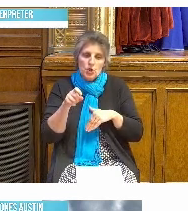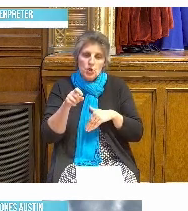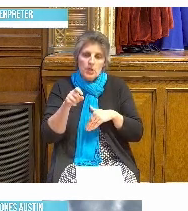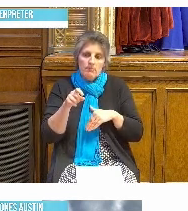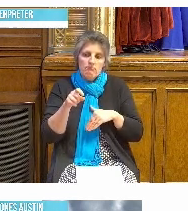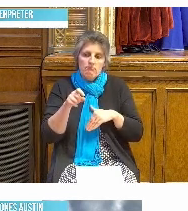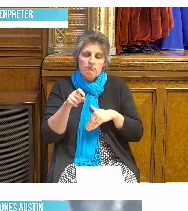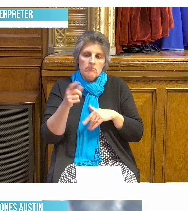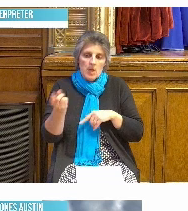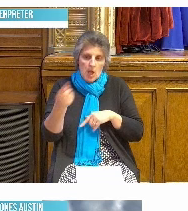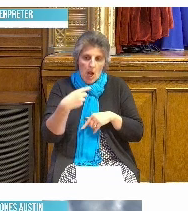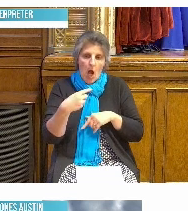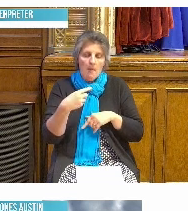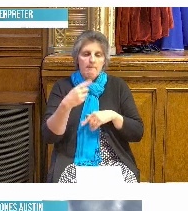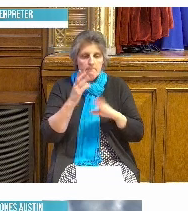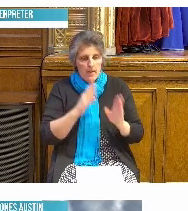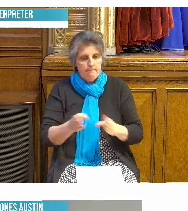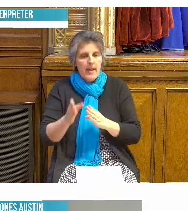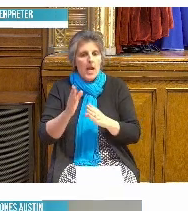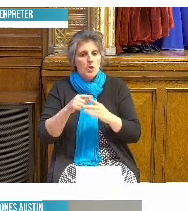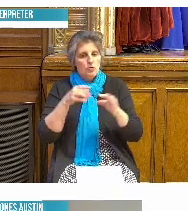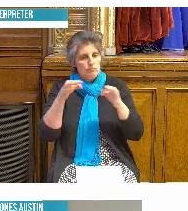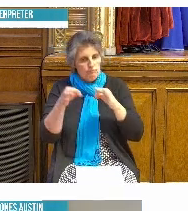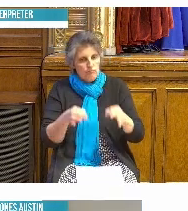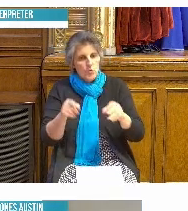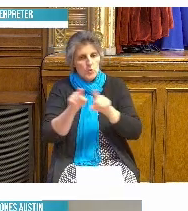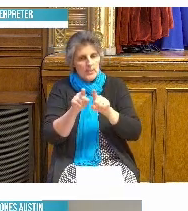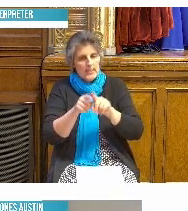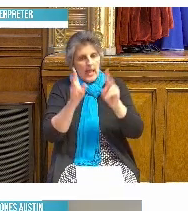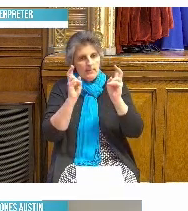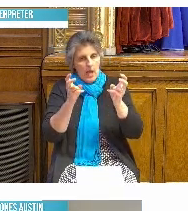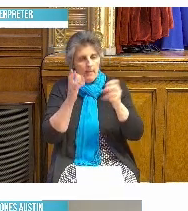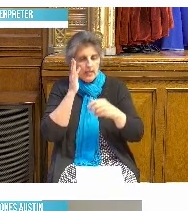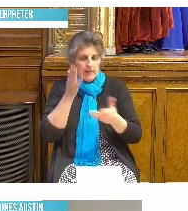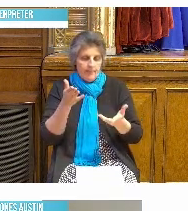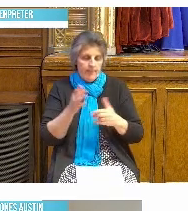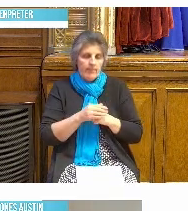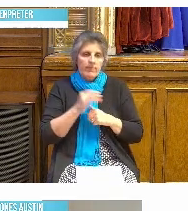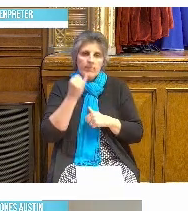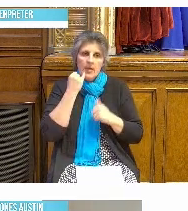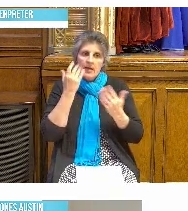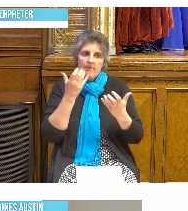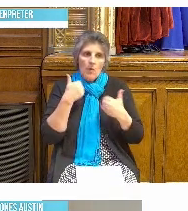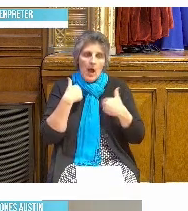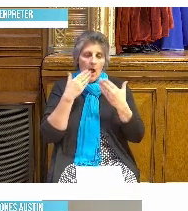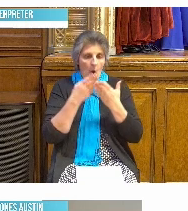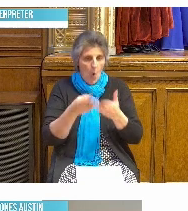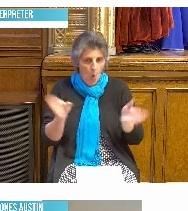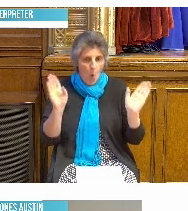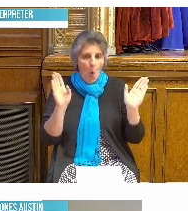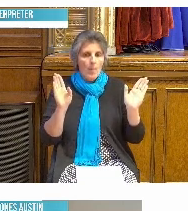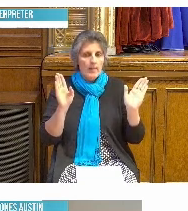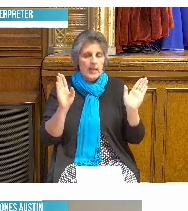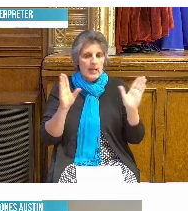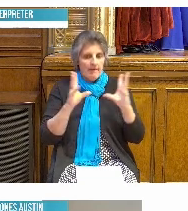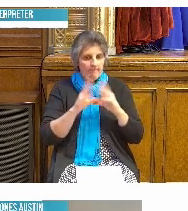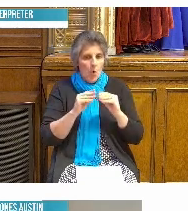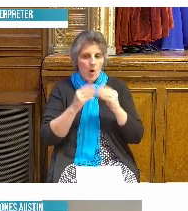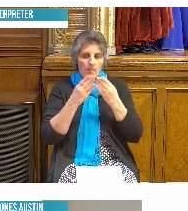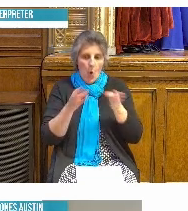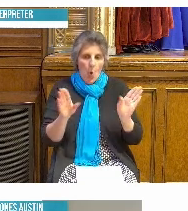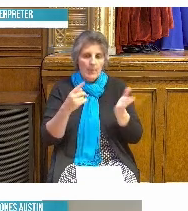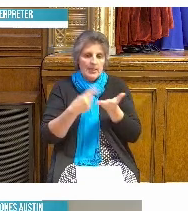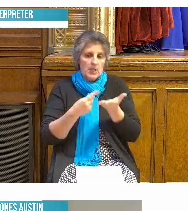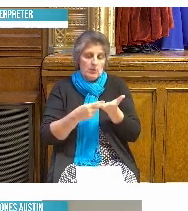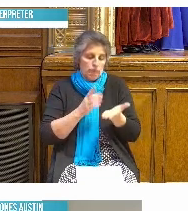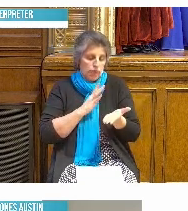the hearing prepared to speak to the same topic. And if we want to have an open forum, an open discussion,